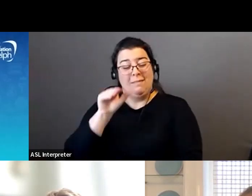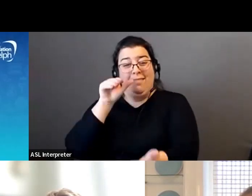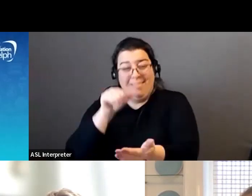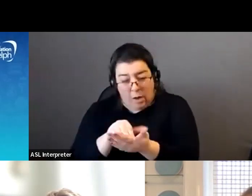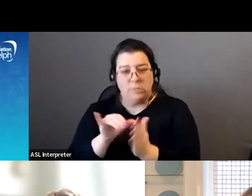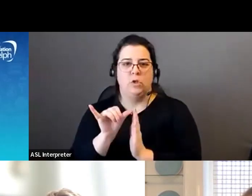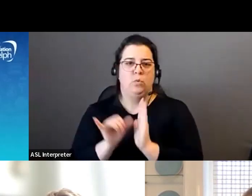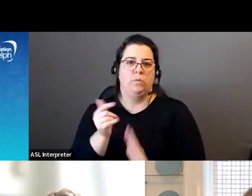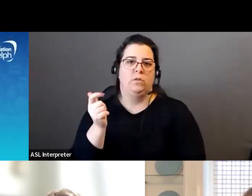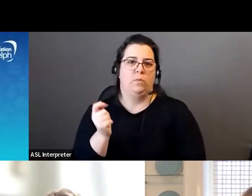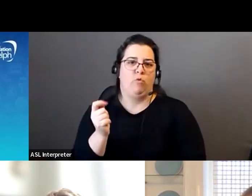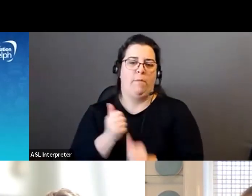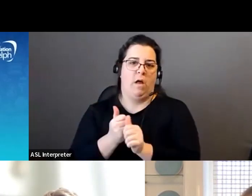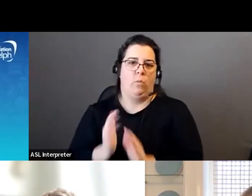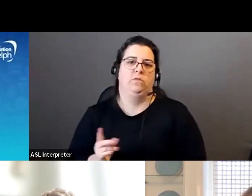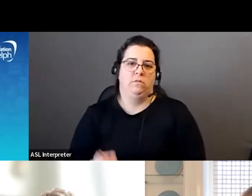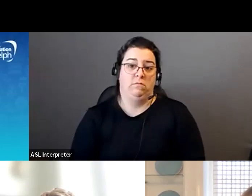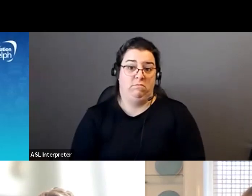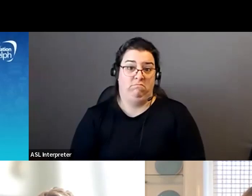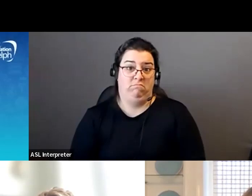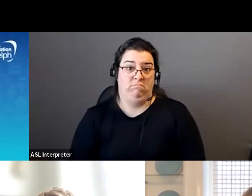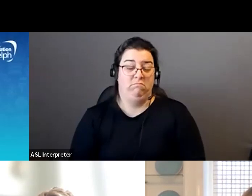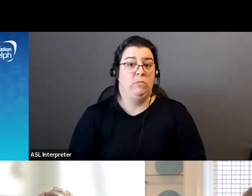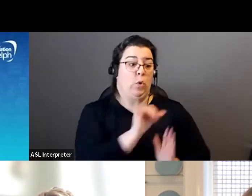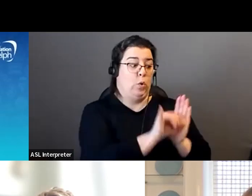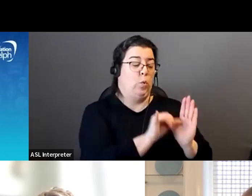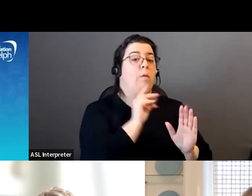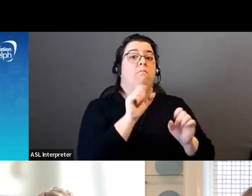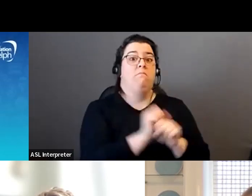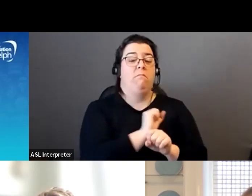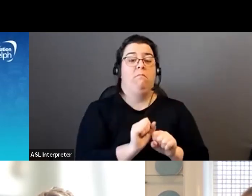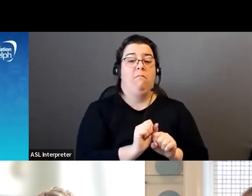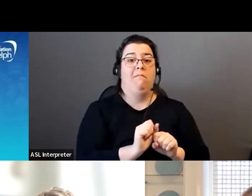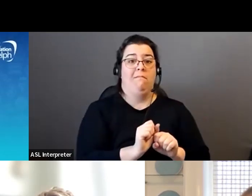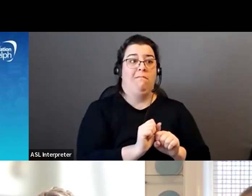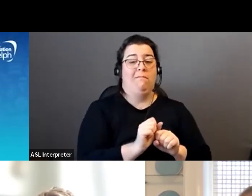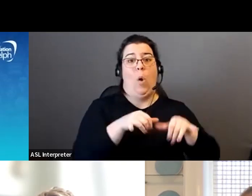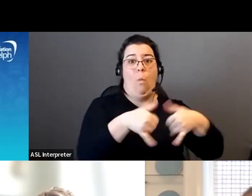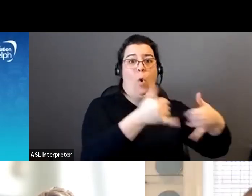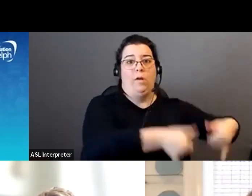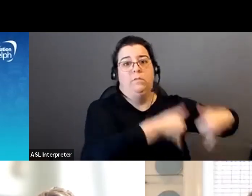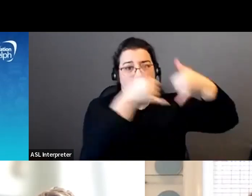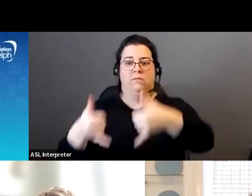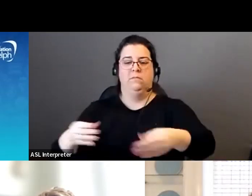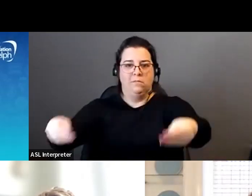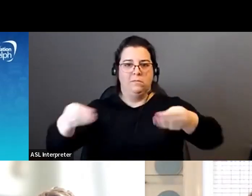And she showed me the plaque she got from YouTube, having over 100,000 subscribers.